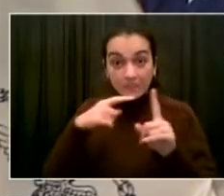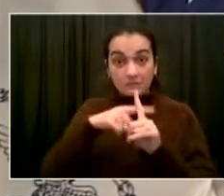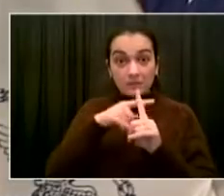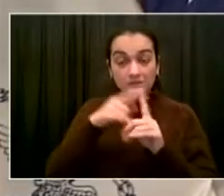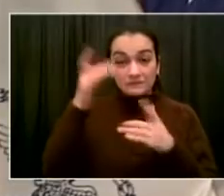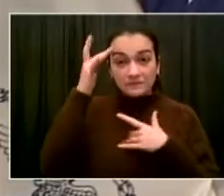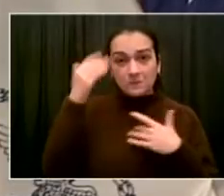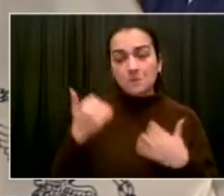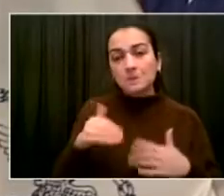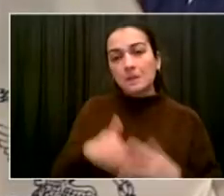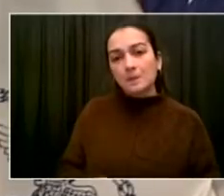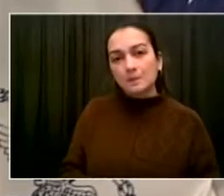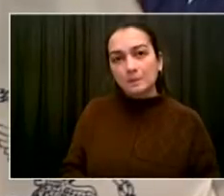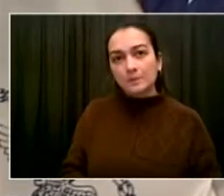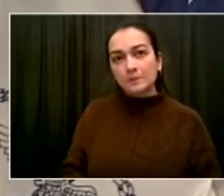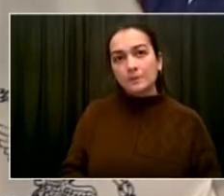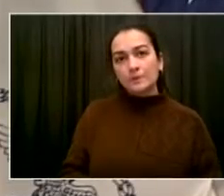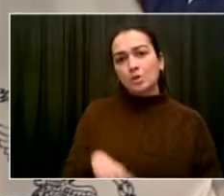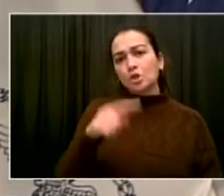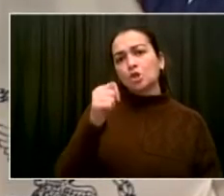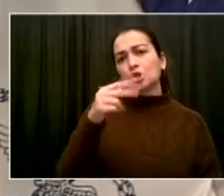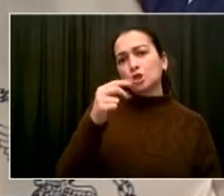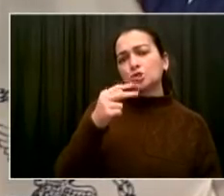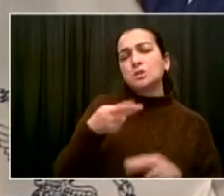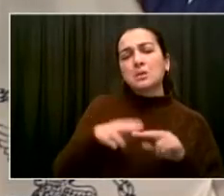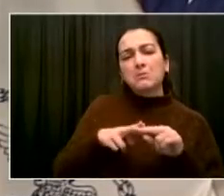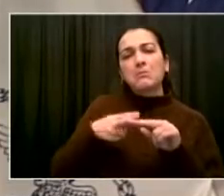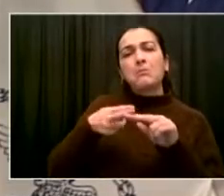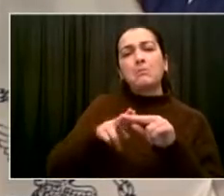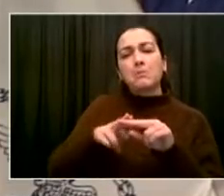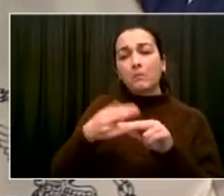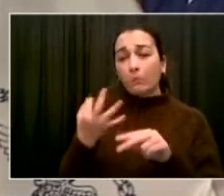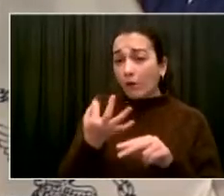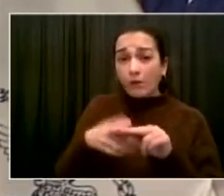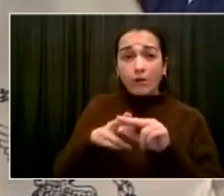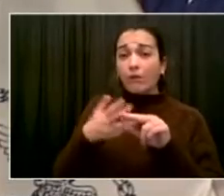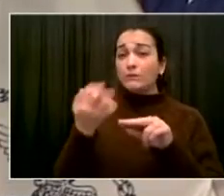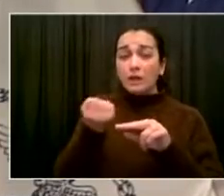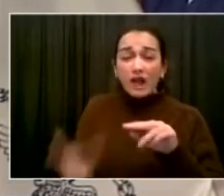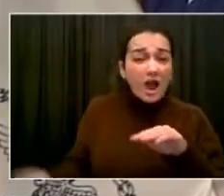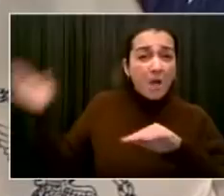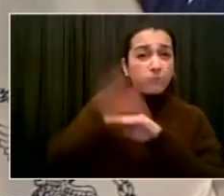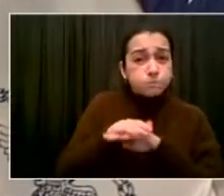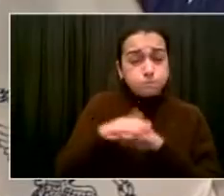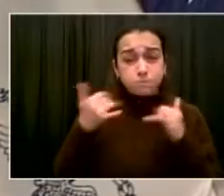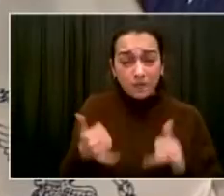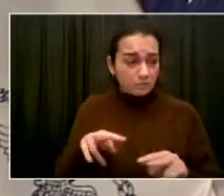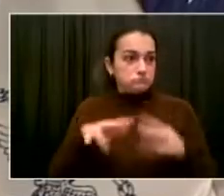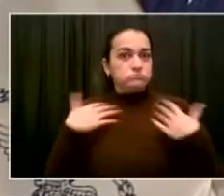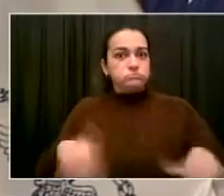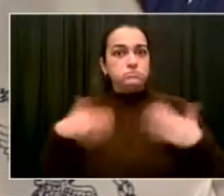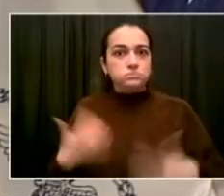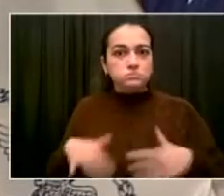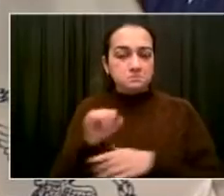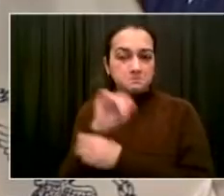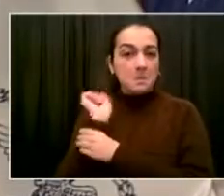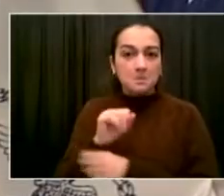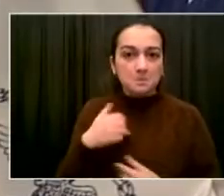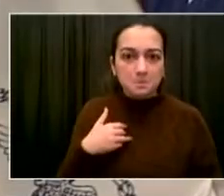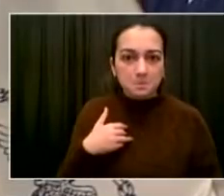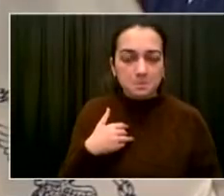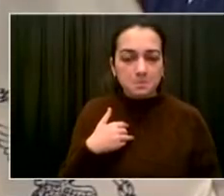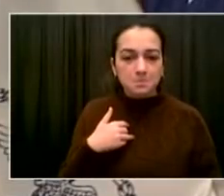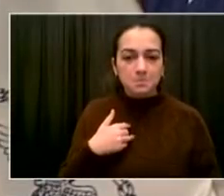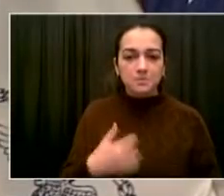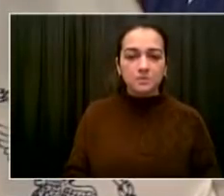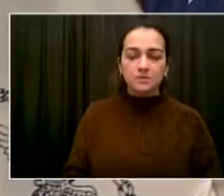meet it, and we're going to find all the tools we need to address it. And everyone, as we conclude, that's the key point. This city, every